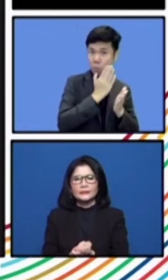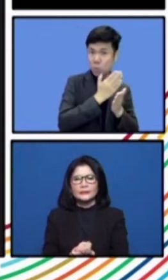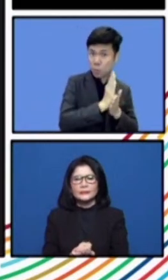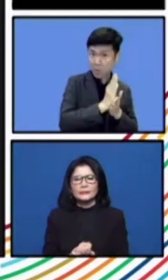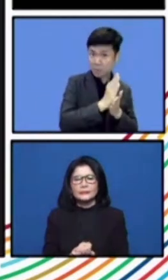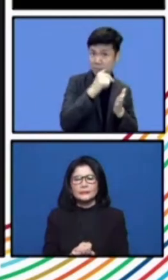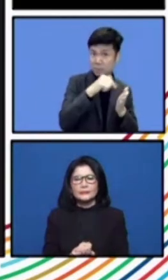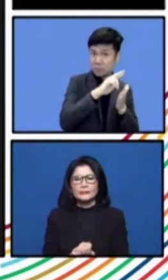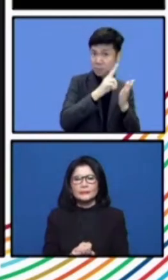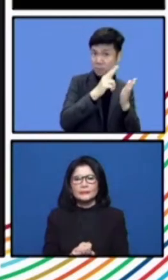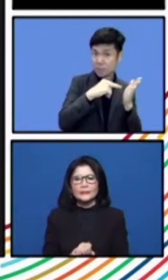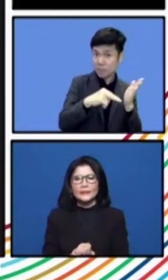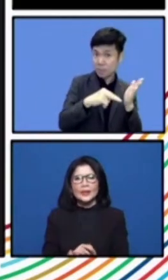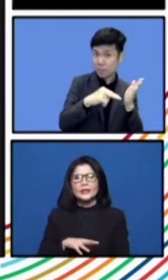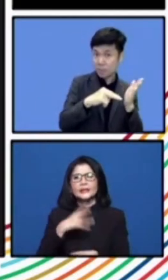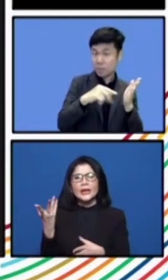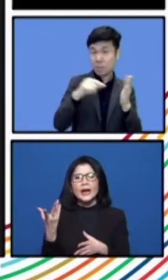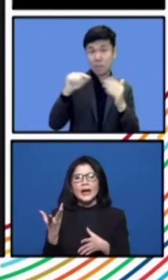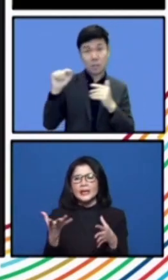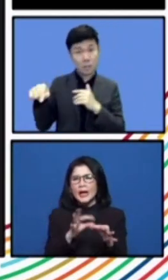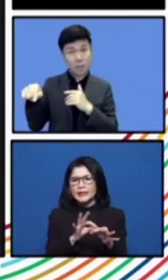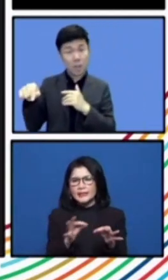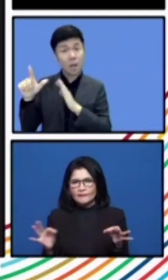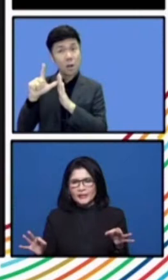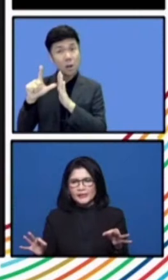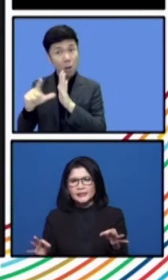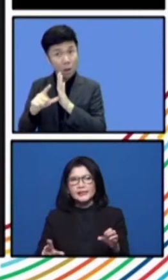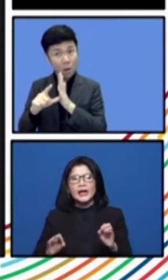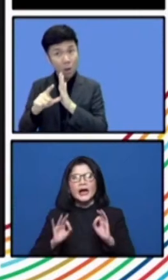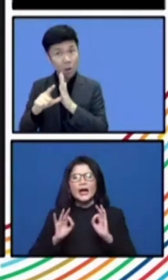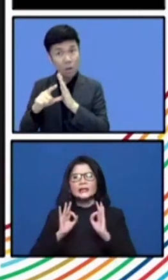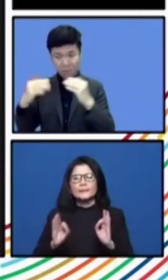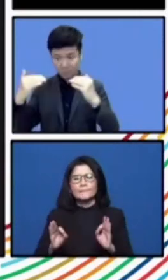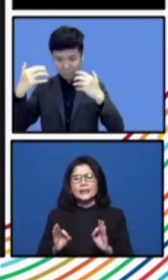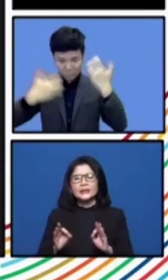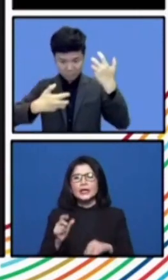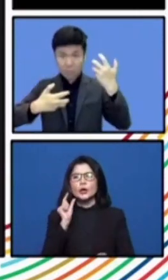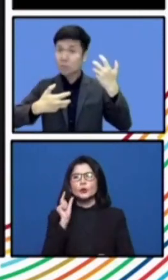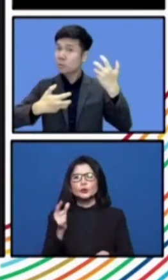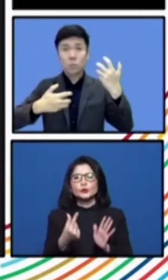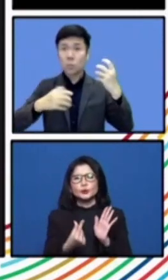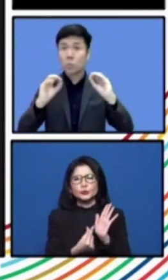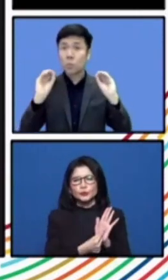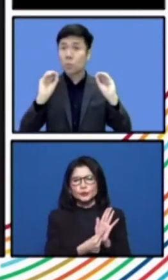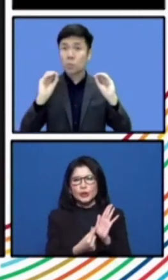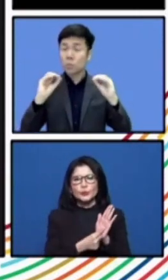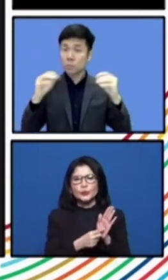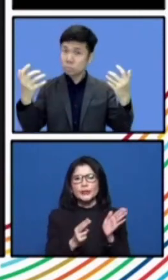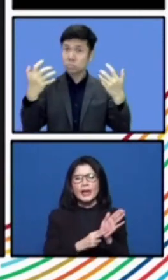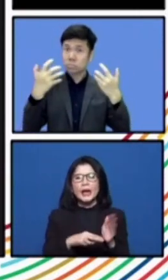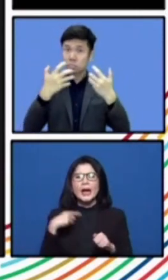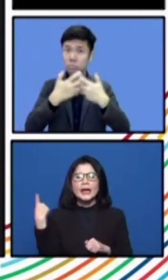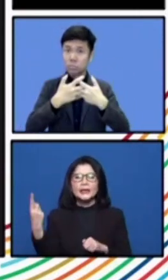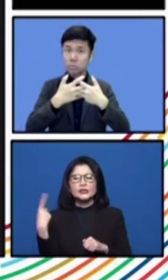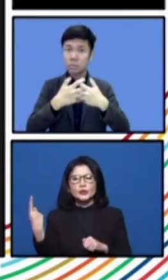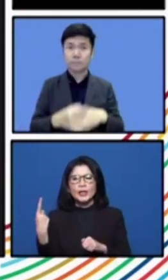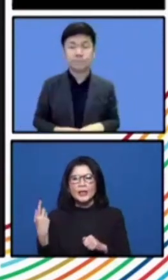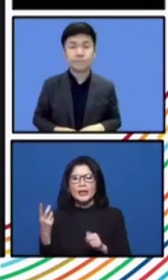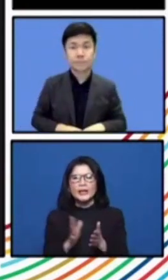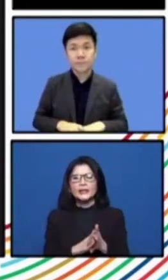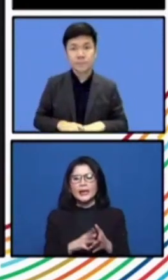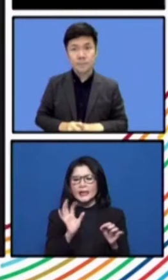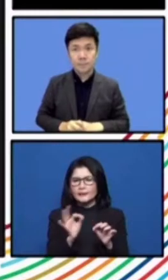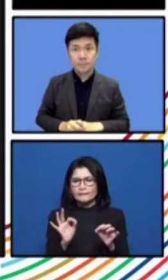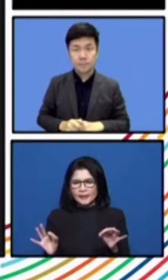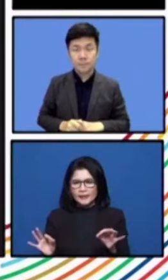crpd OR in their domestic legislations and the definition and the way the measurement